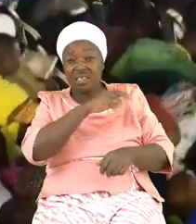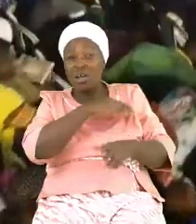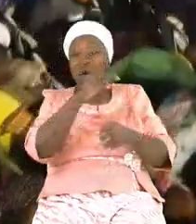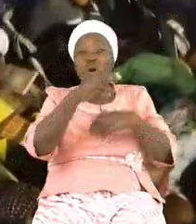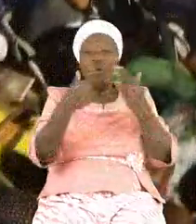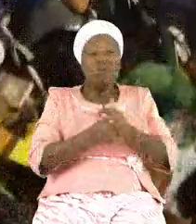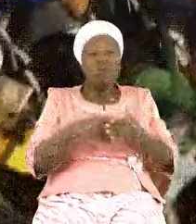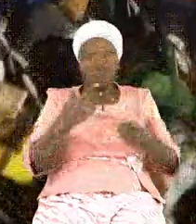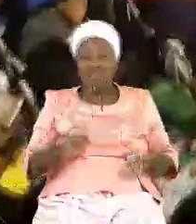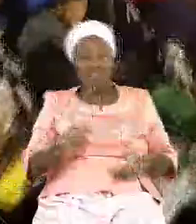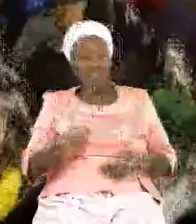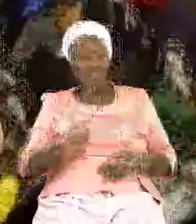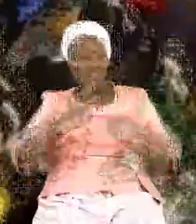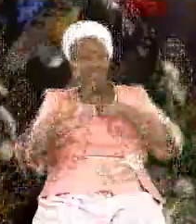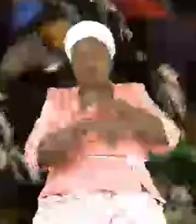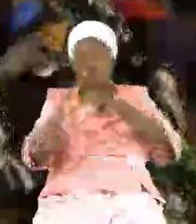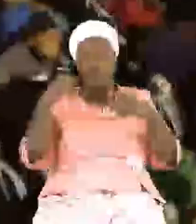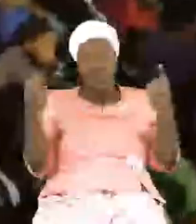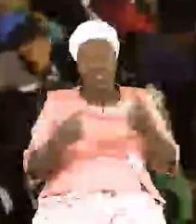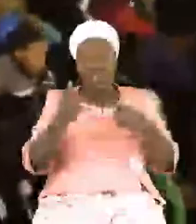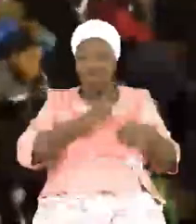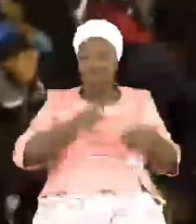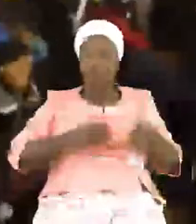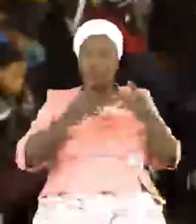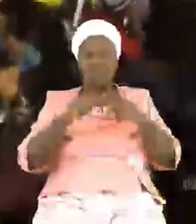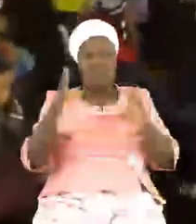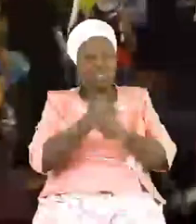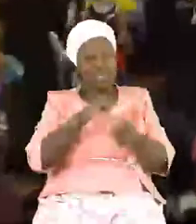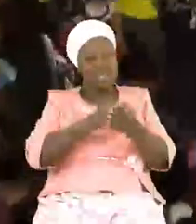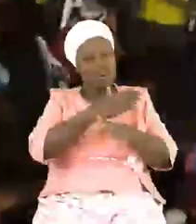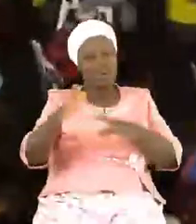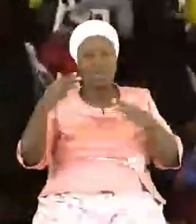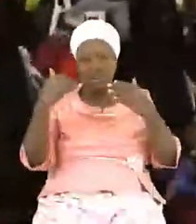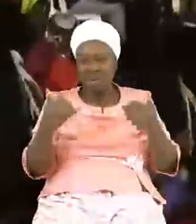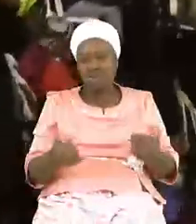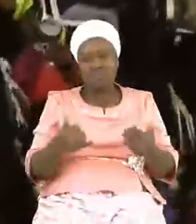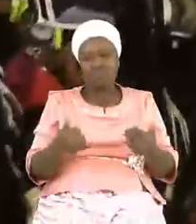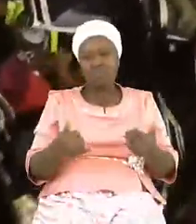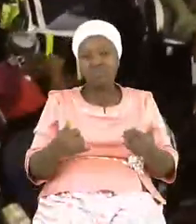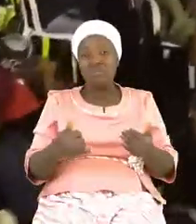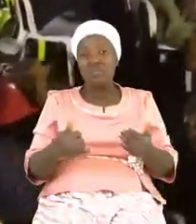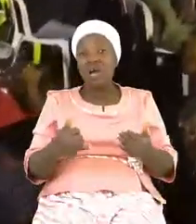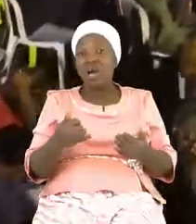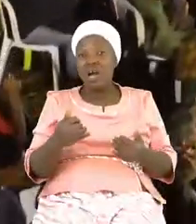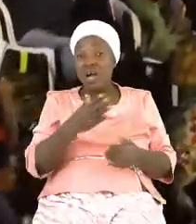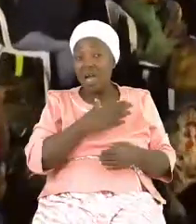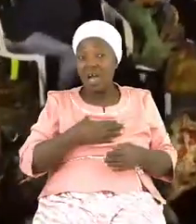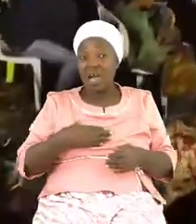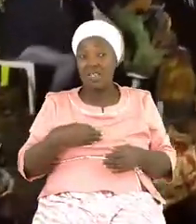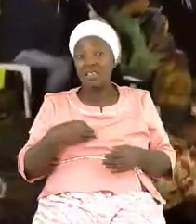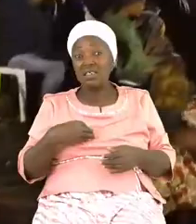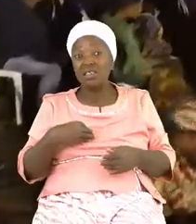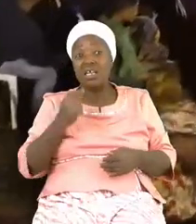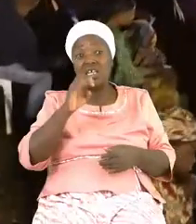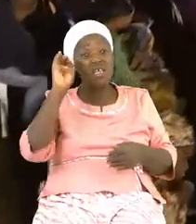your sin, the Lord wants to take away right now. And wants to make you a man of peace,